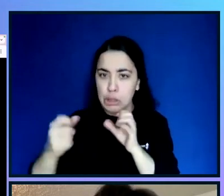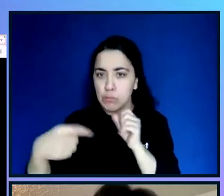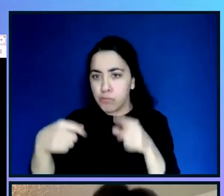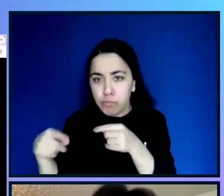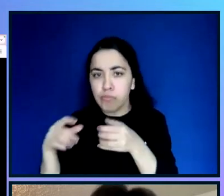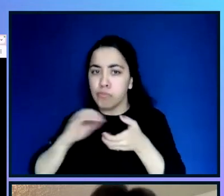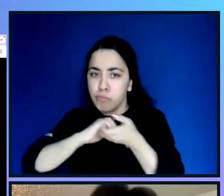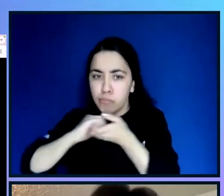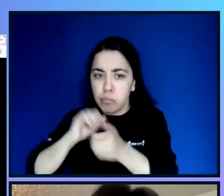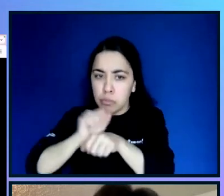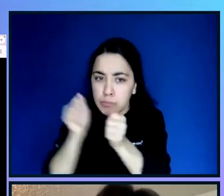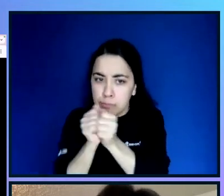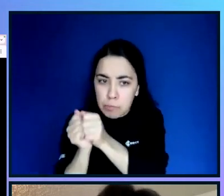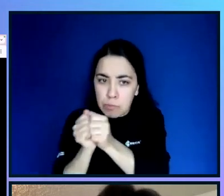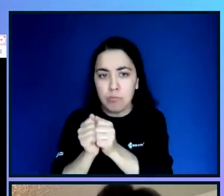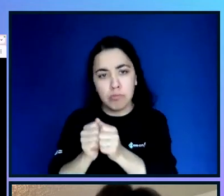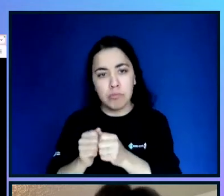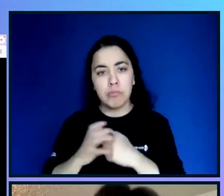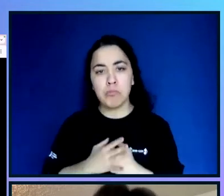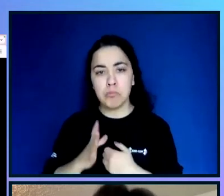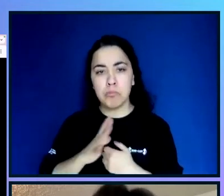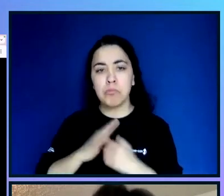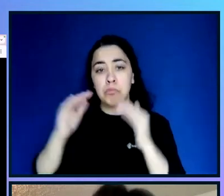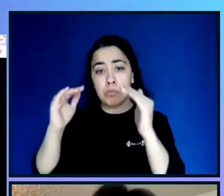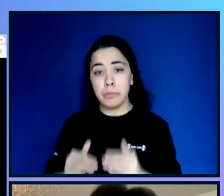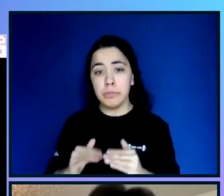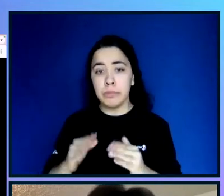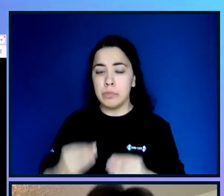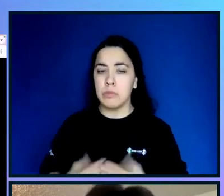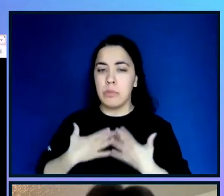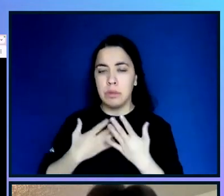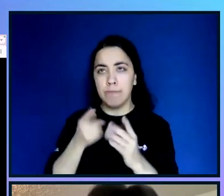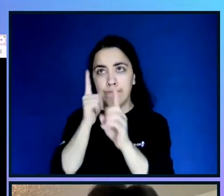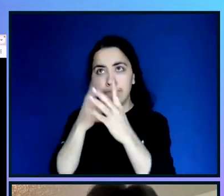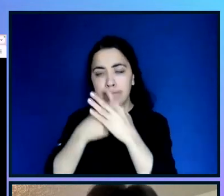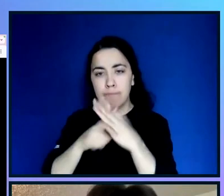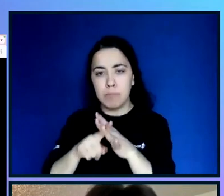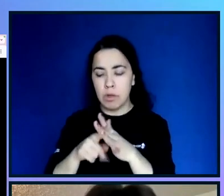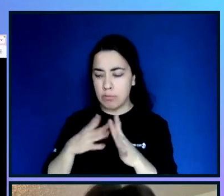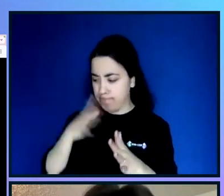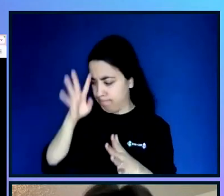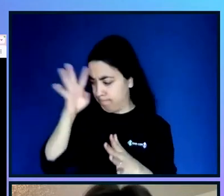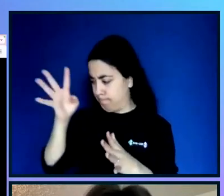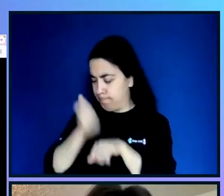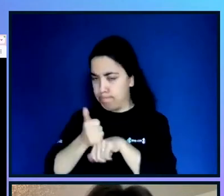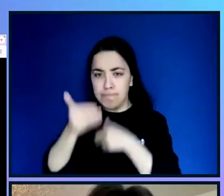and or mature your own A11y education program with takeaways and pro tips.